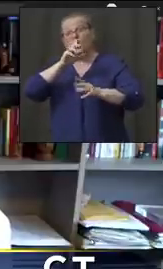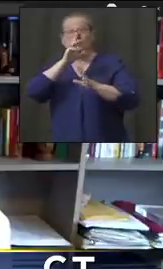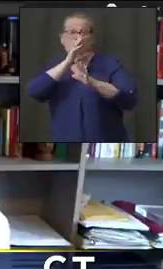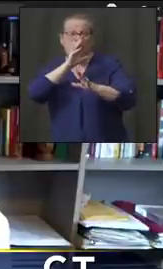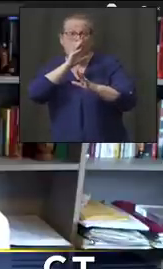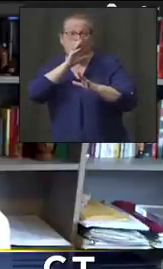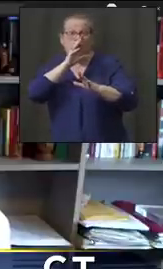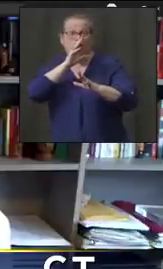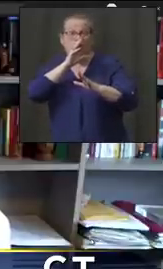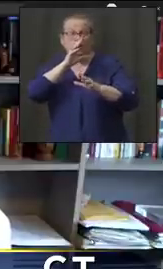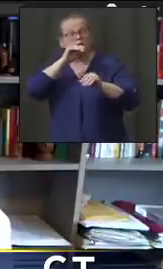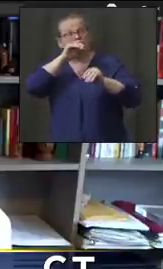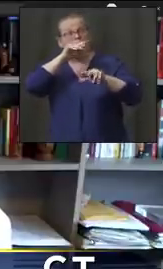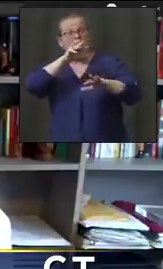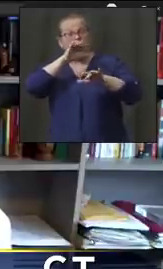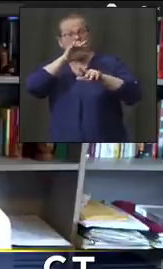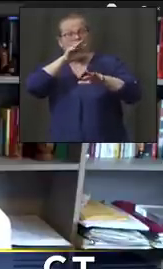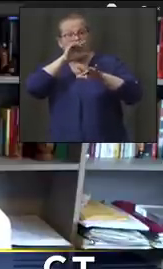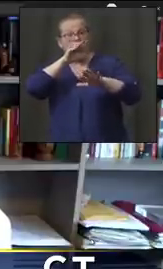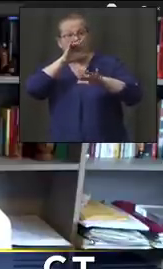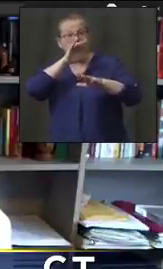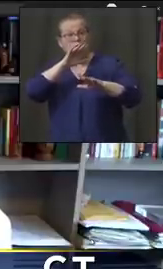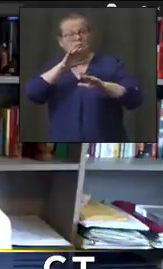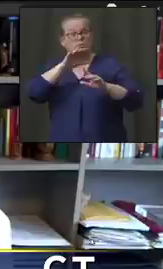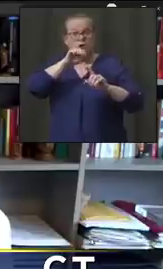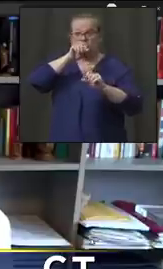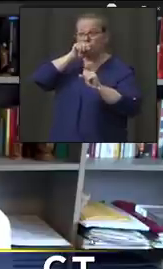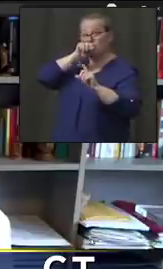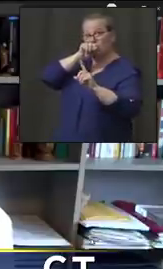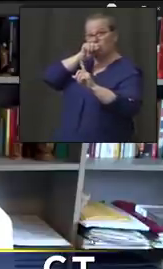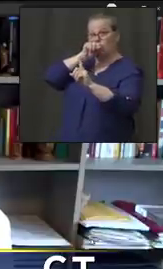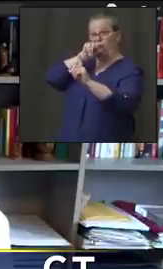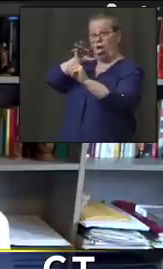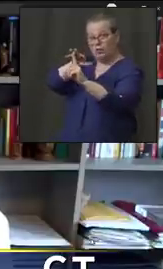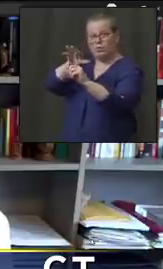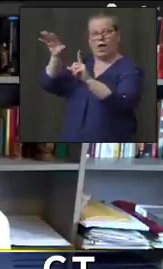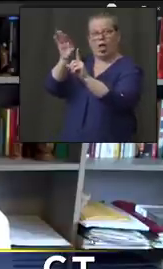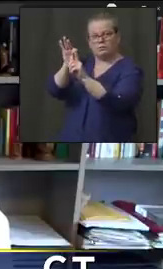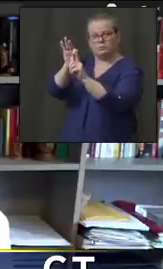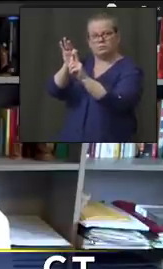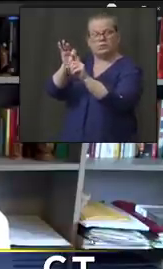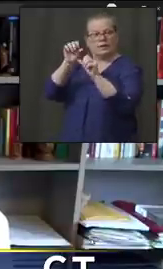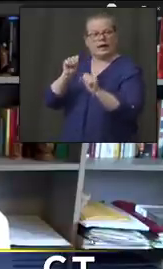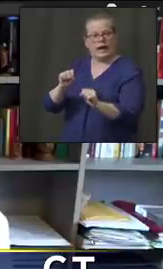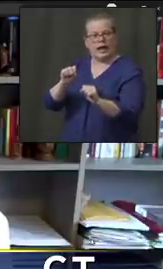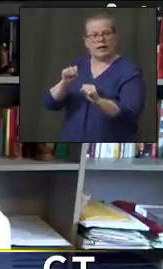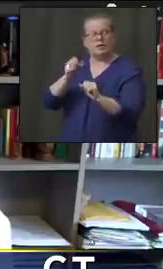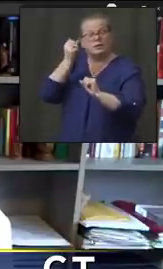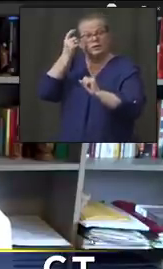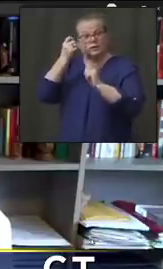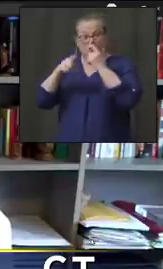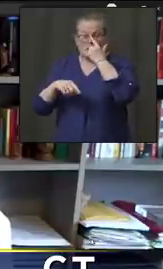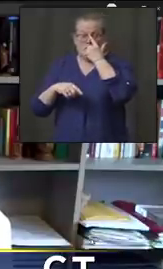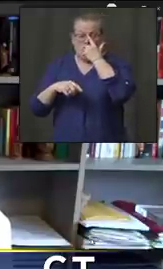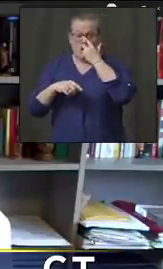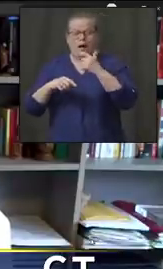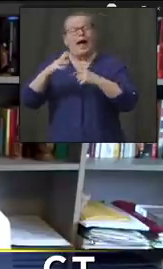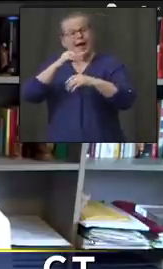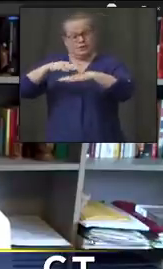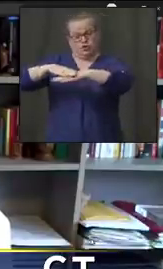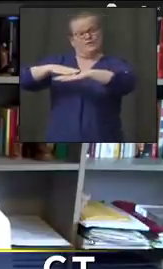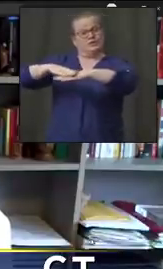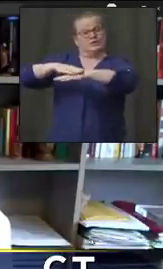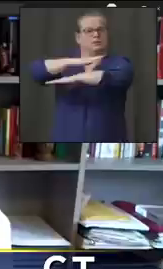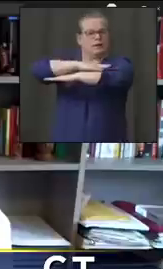land on a surface. And the good news on that is that, and that's why outdoors is good, is because when we get into the warmer